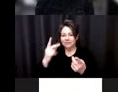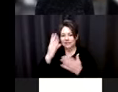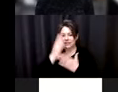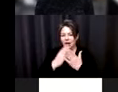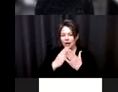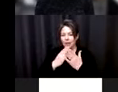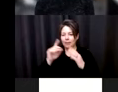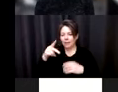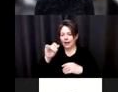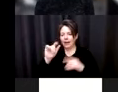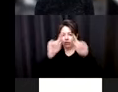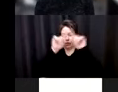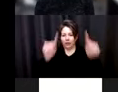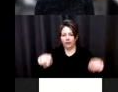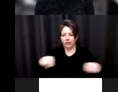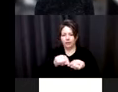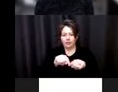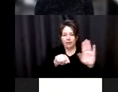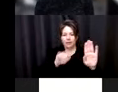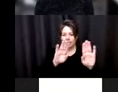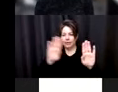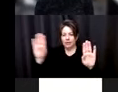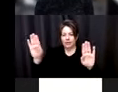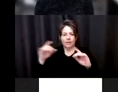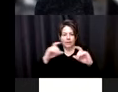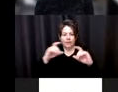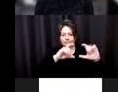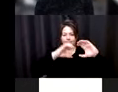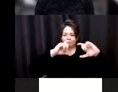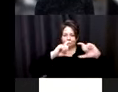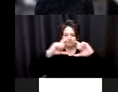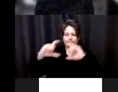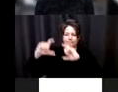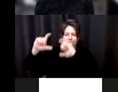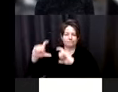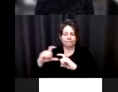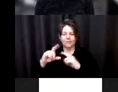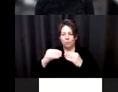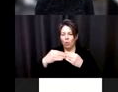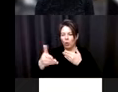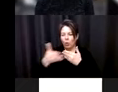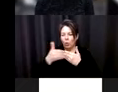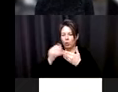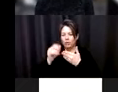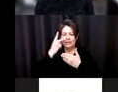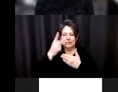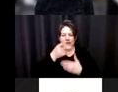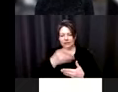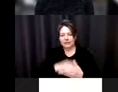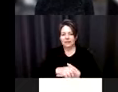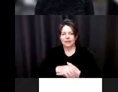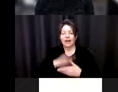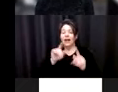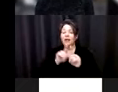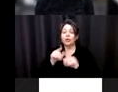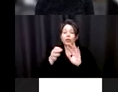panels in the honeycomb wall a little closer. And it was really important to me to include phrases